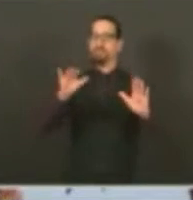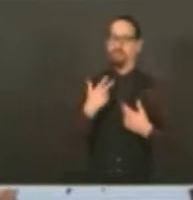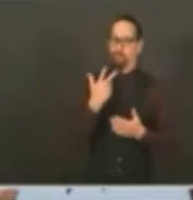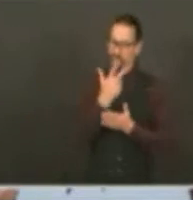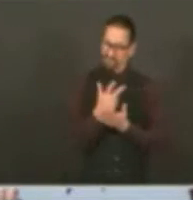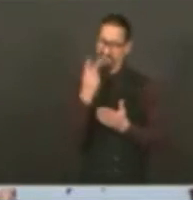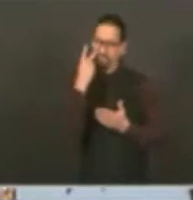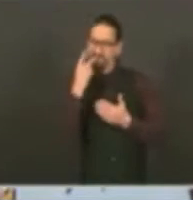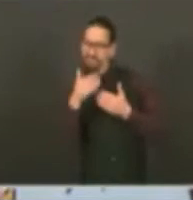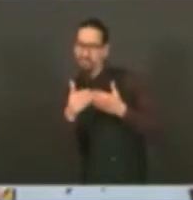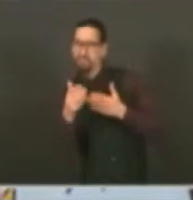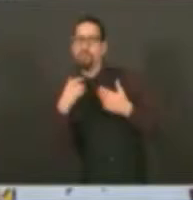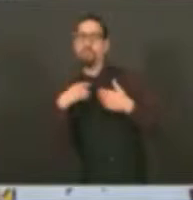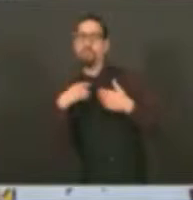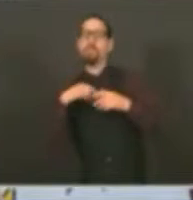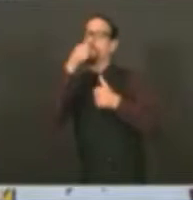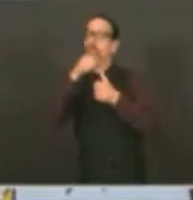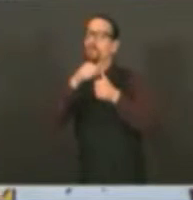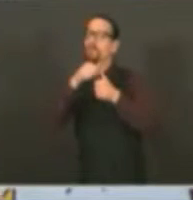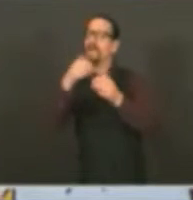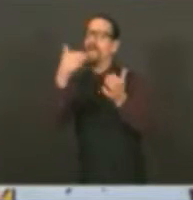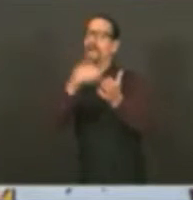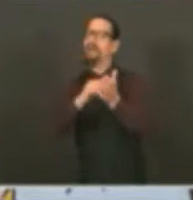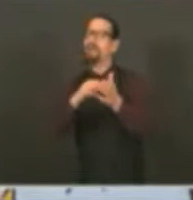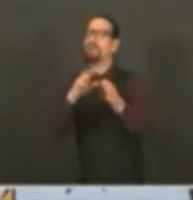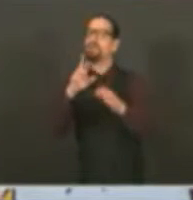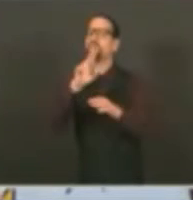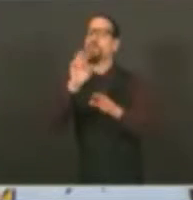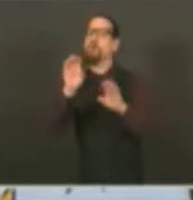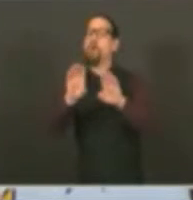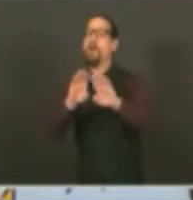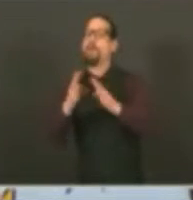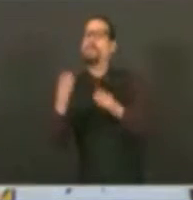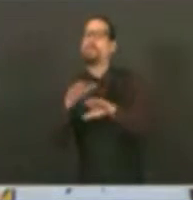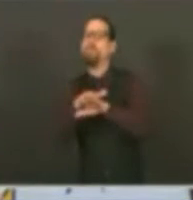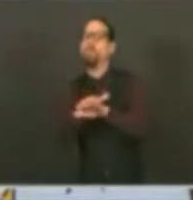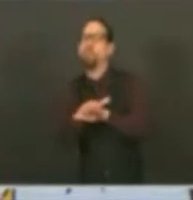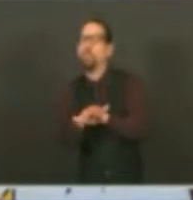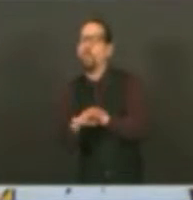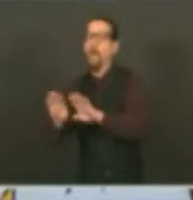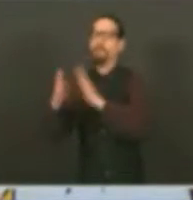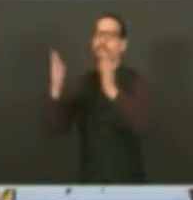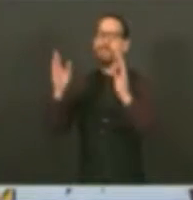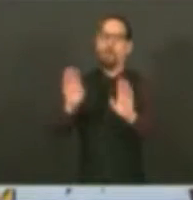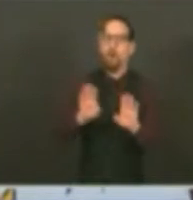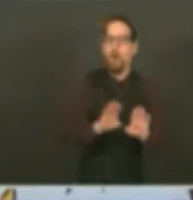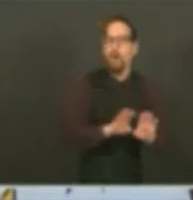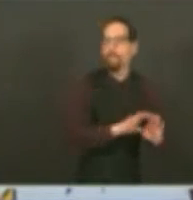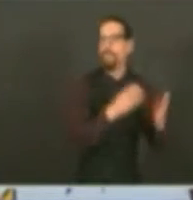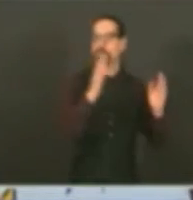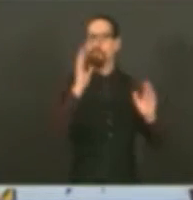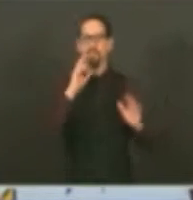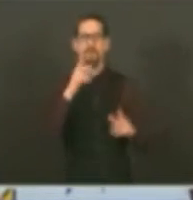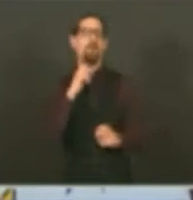And it's hard, to the question we were just talking about with gyms and pools. I want to